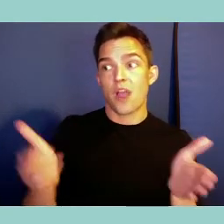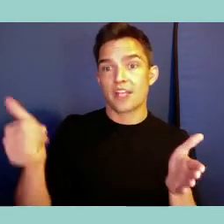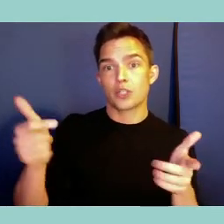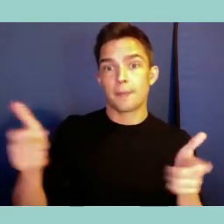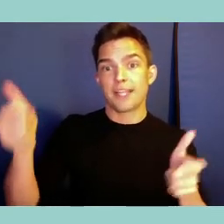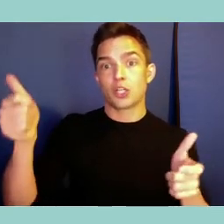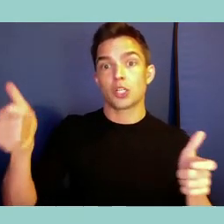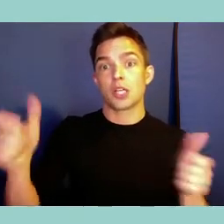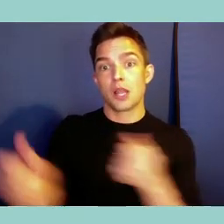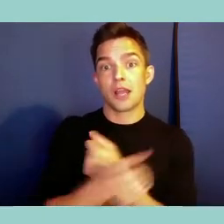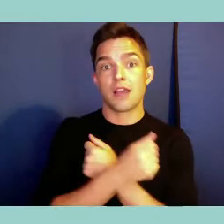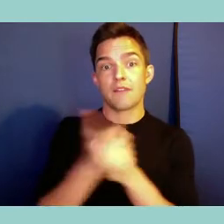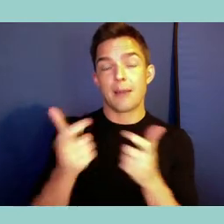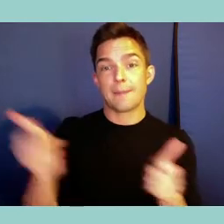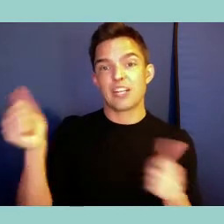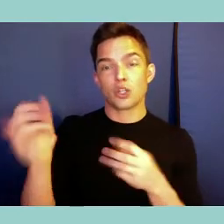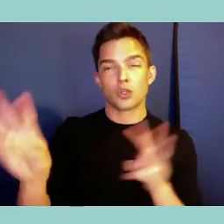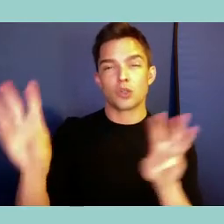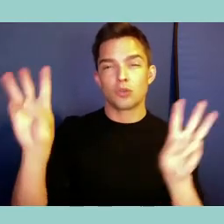bigger we.